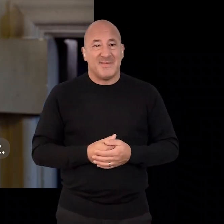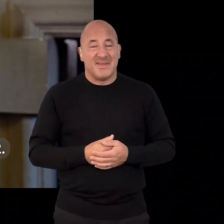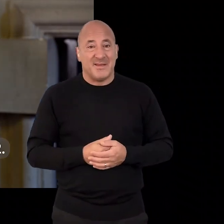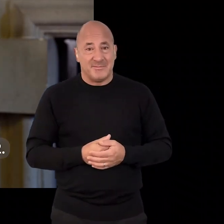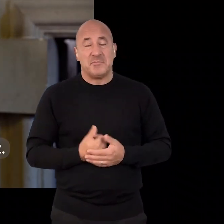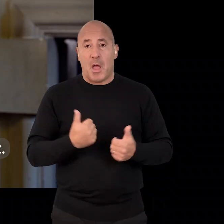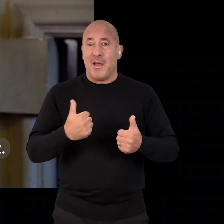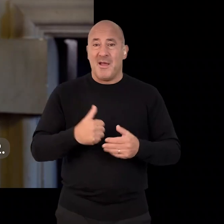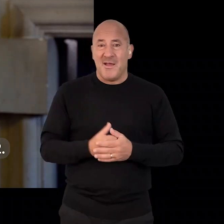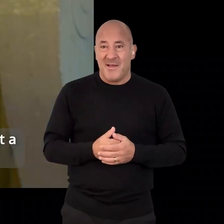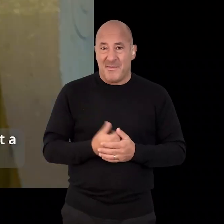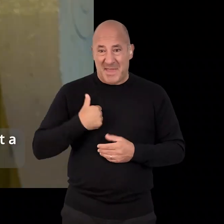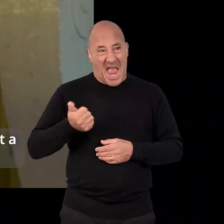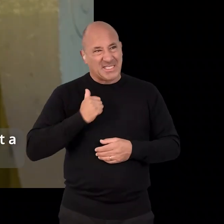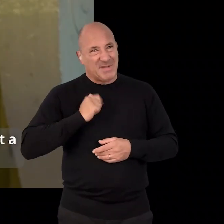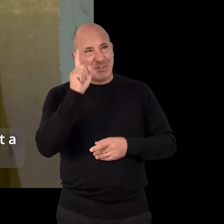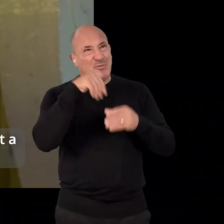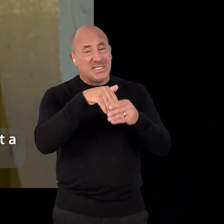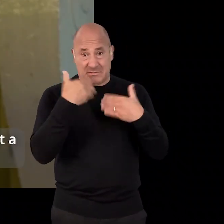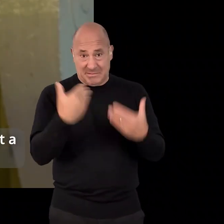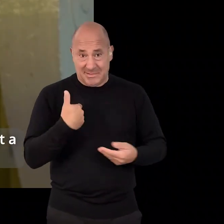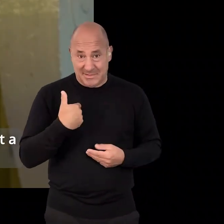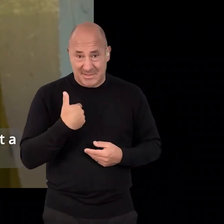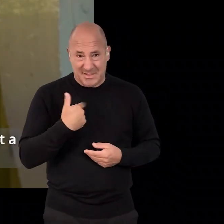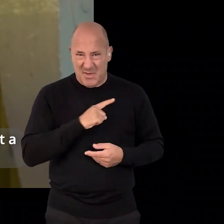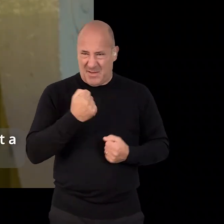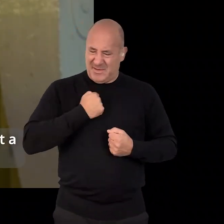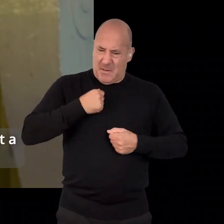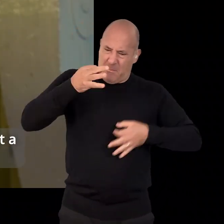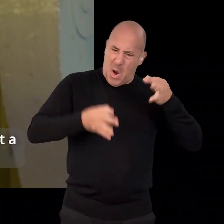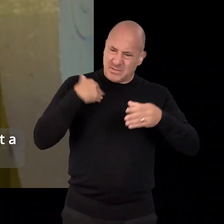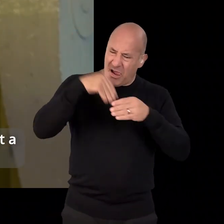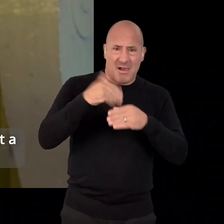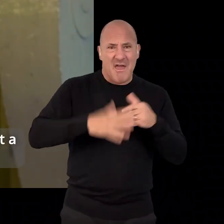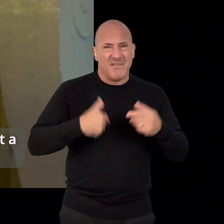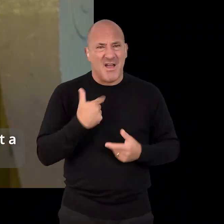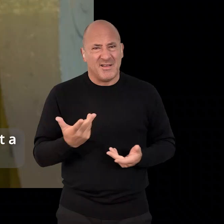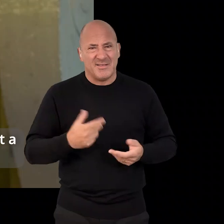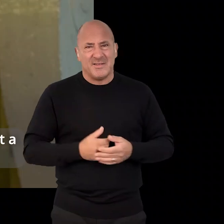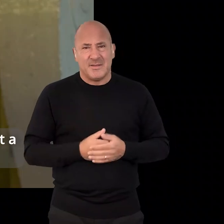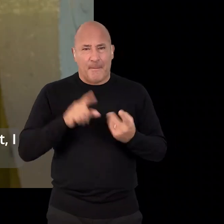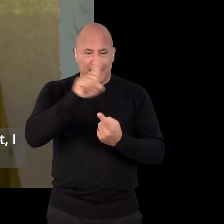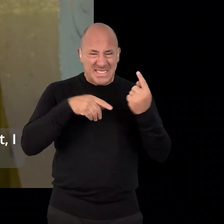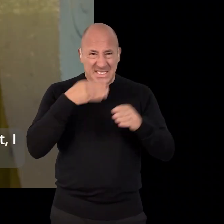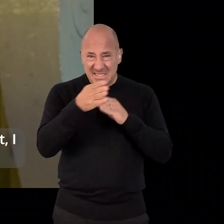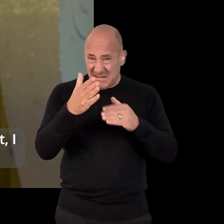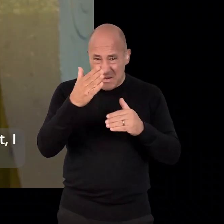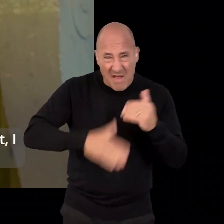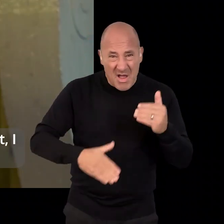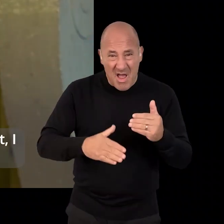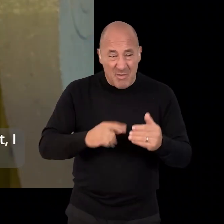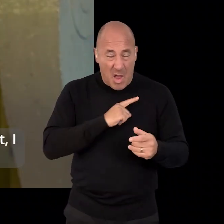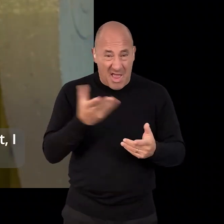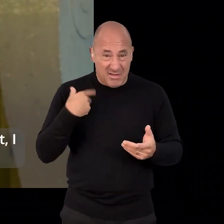was in 2002. I had no idea what I was going into because I was not a political animal. I never went